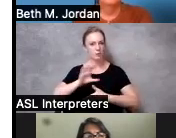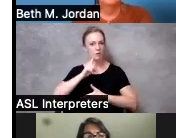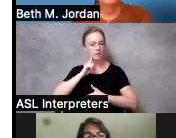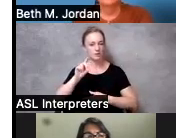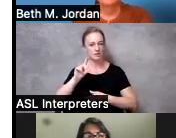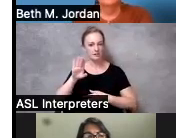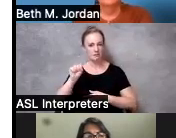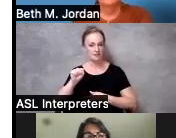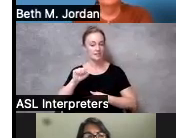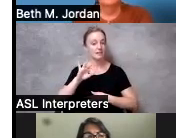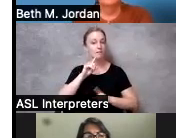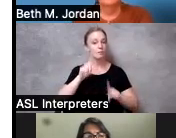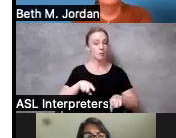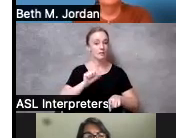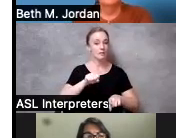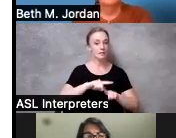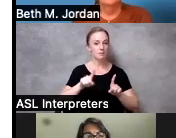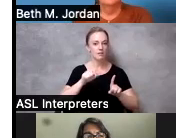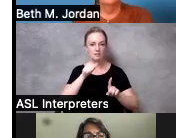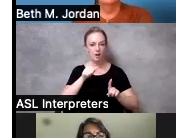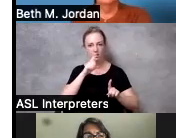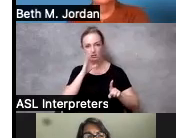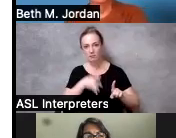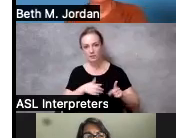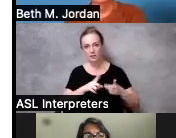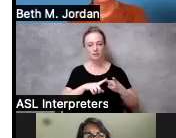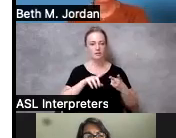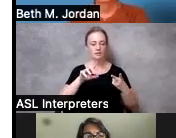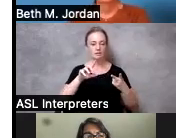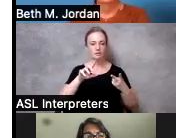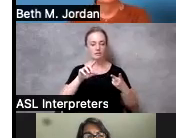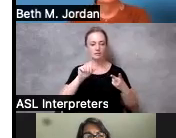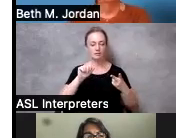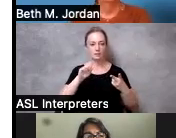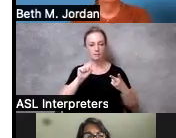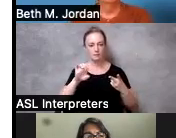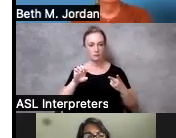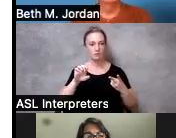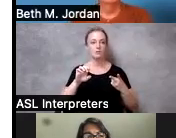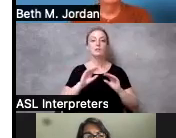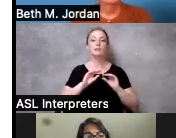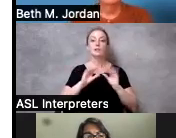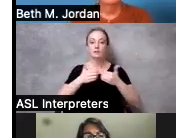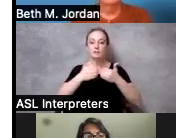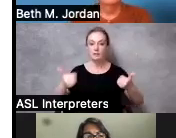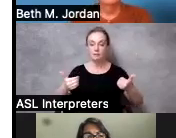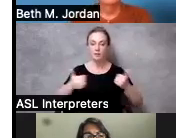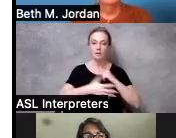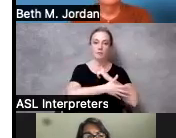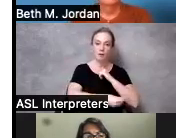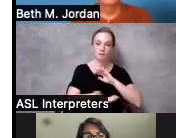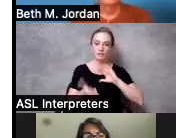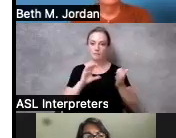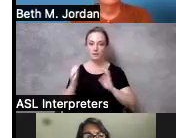of abuse or neglect, clearly differentiating between poverty versus neglect, and creation of a